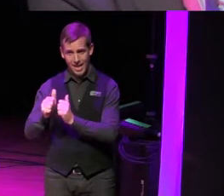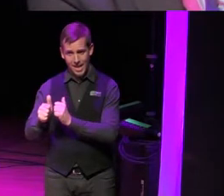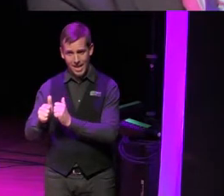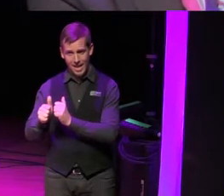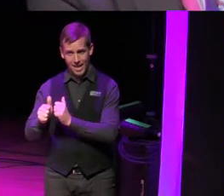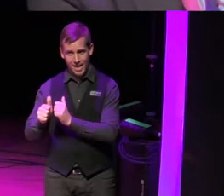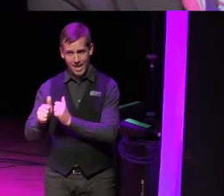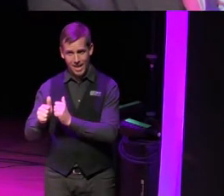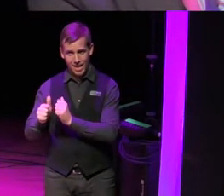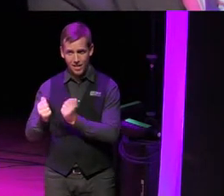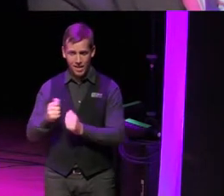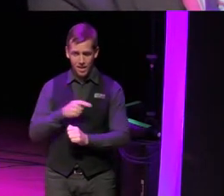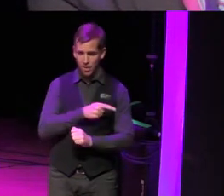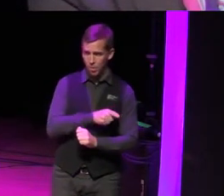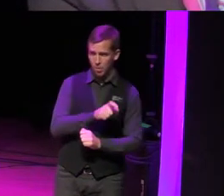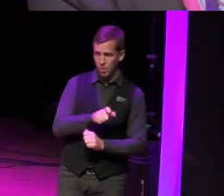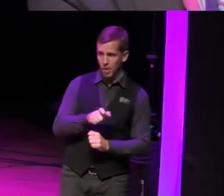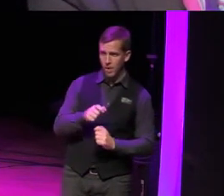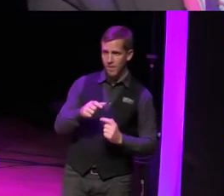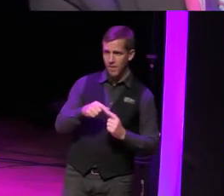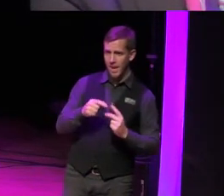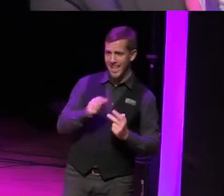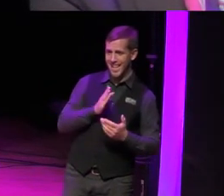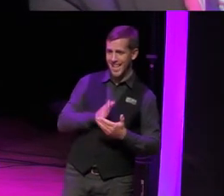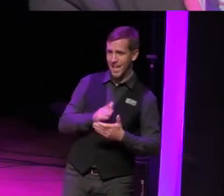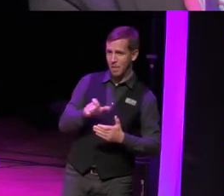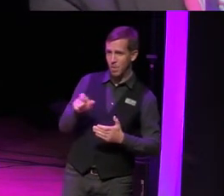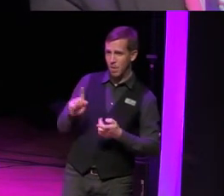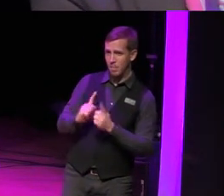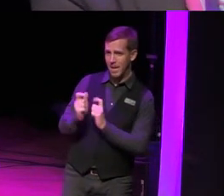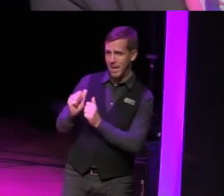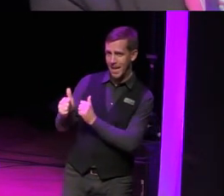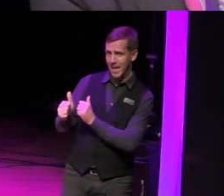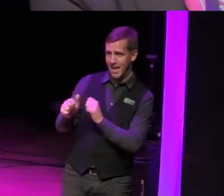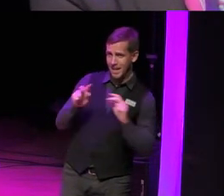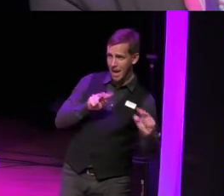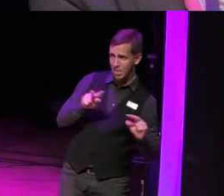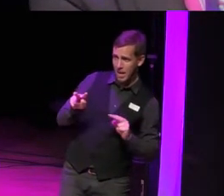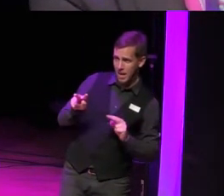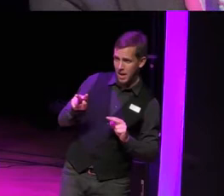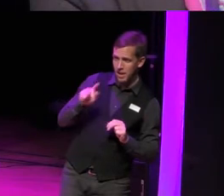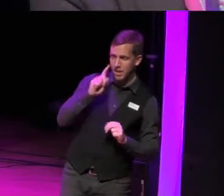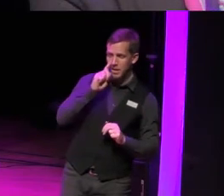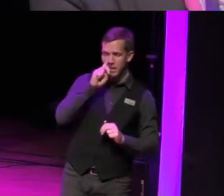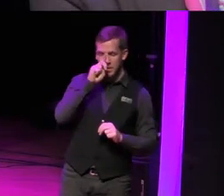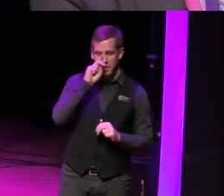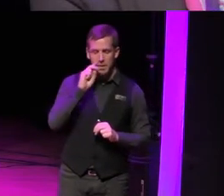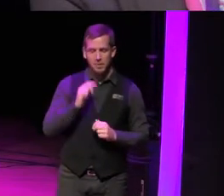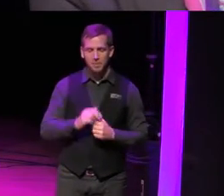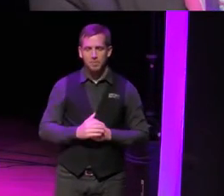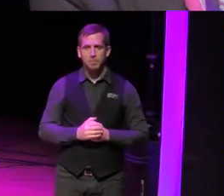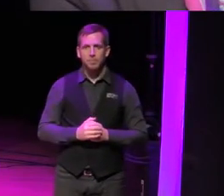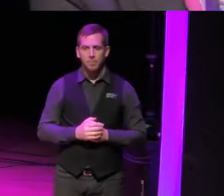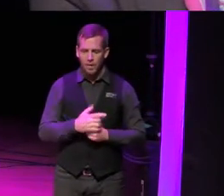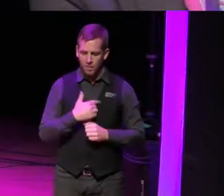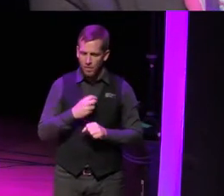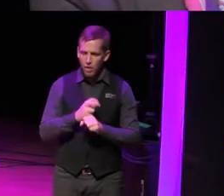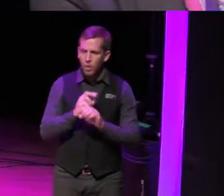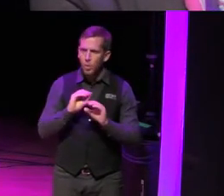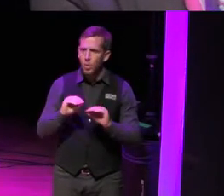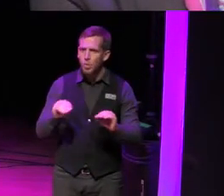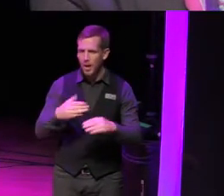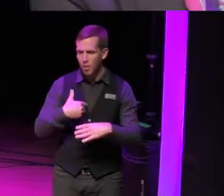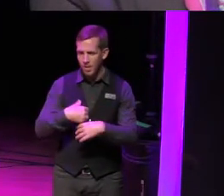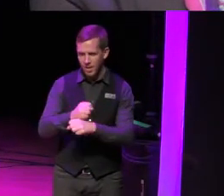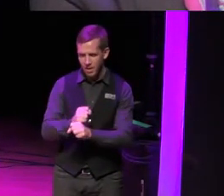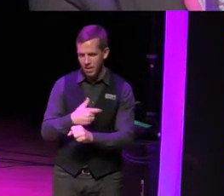they would like to see. And again, in the foundation, we're doing that. We have a module that we're using to train leaders. It